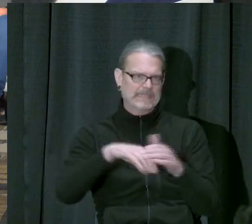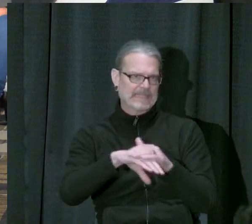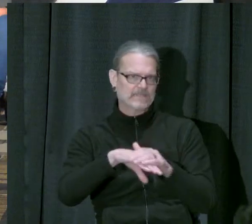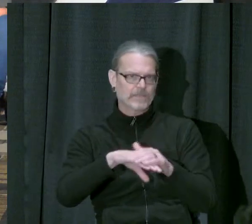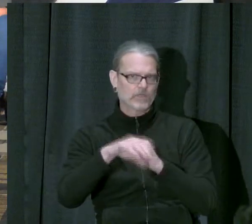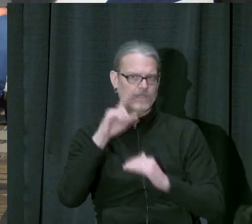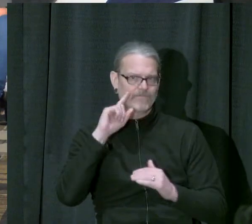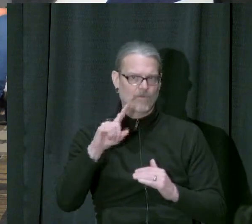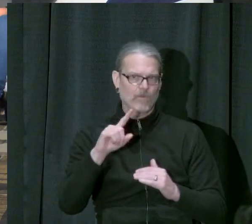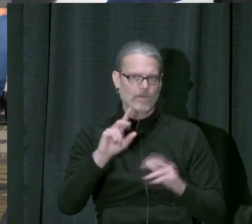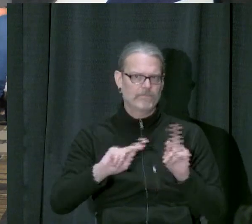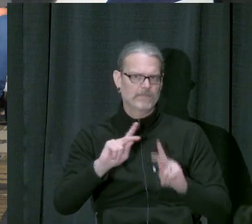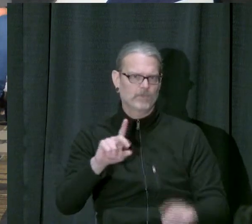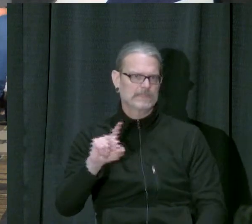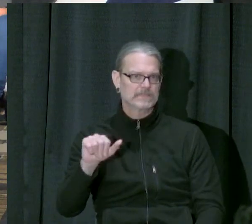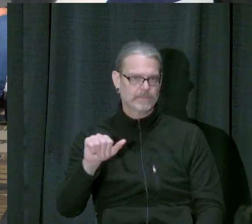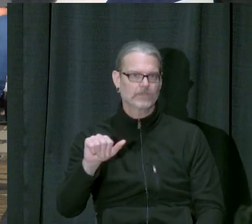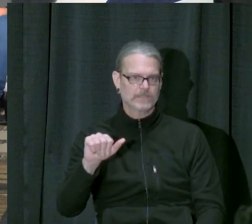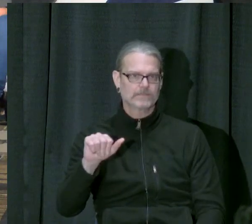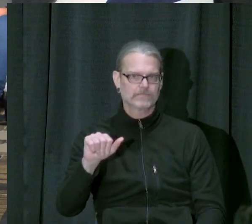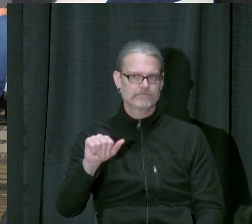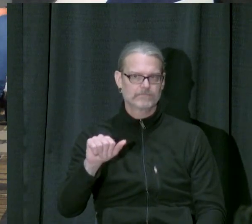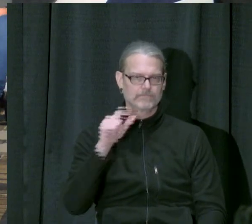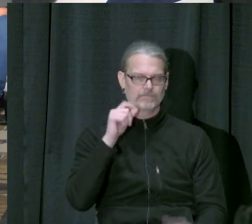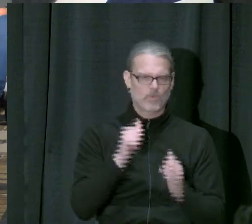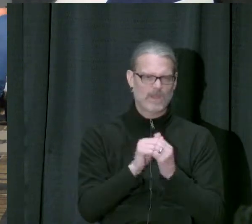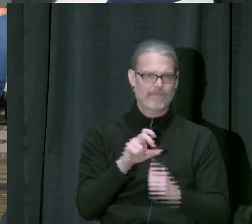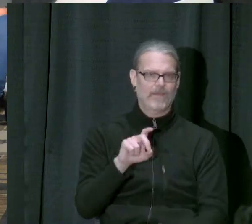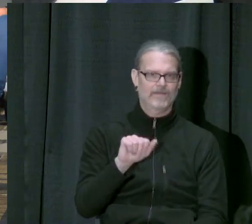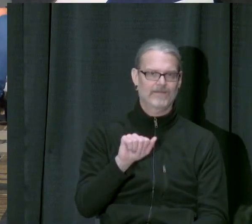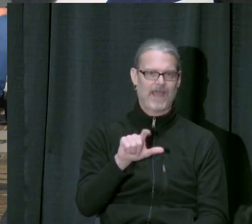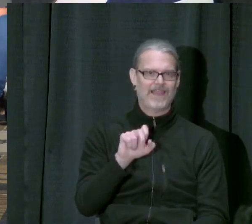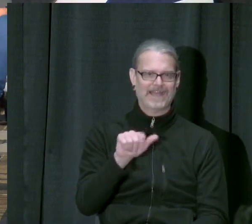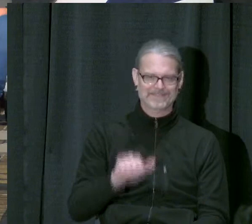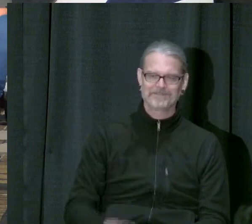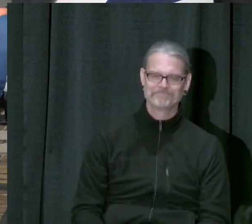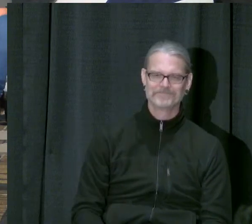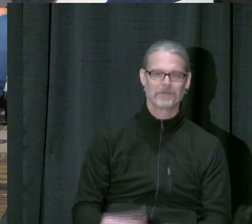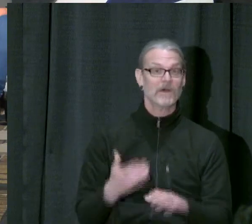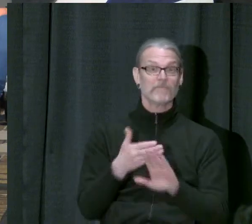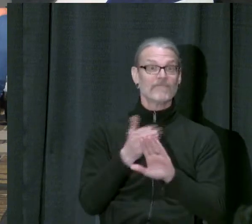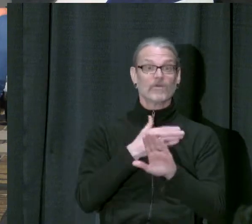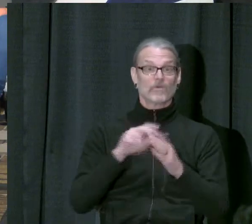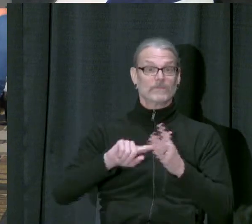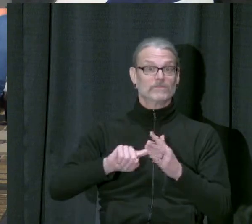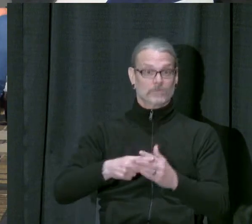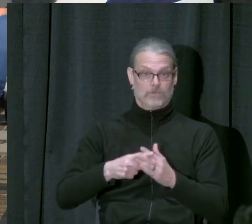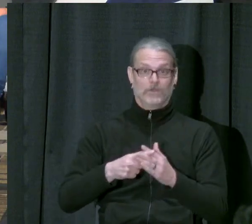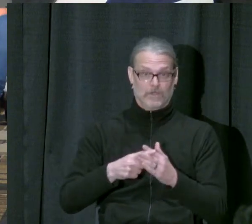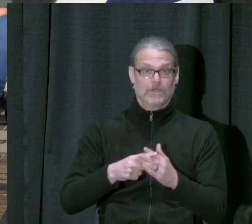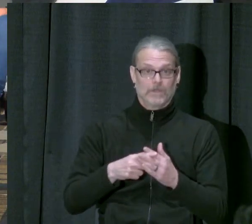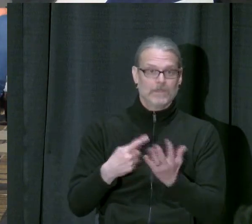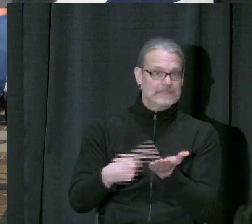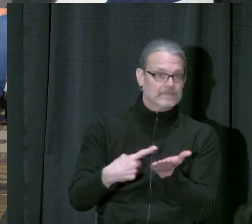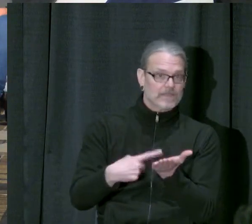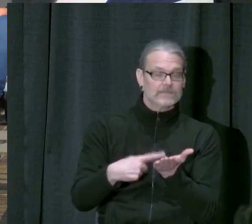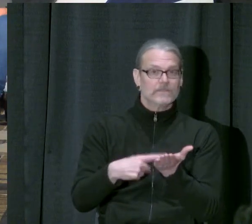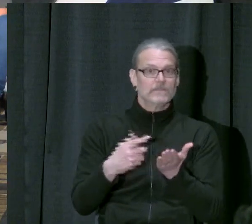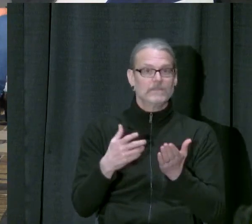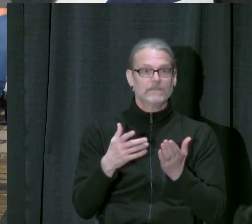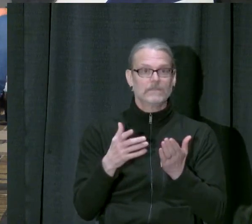for our customers with disabilities in Alexa. So before we do dive into talking